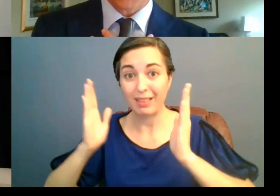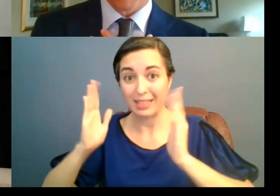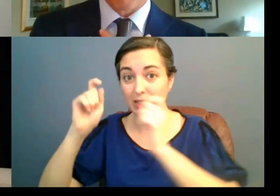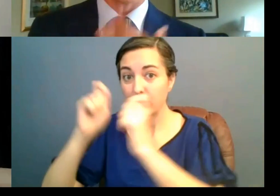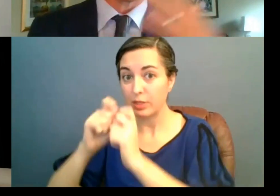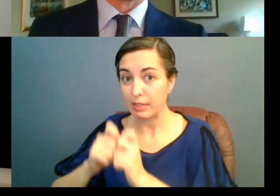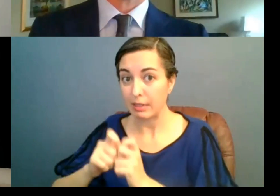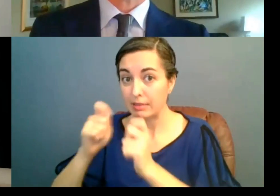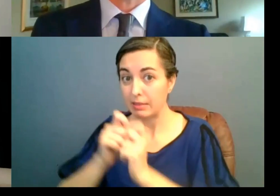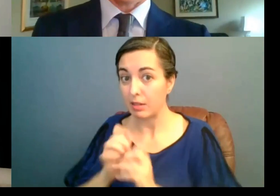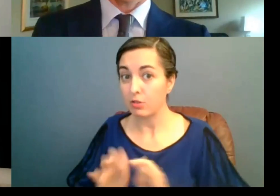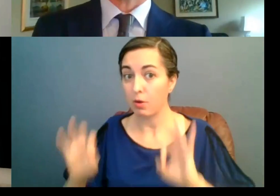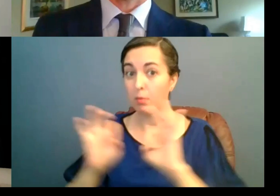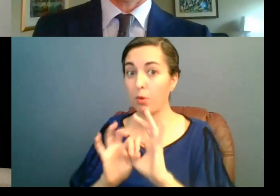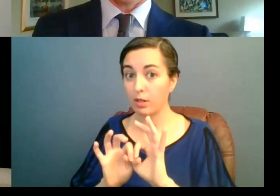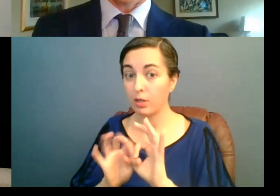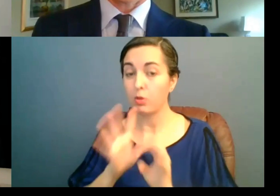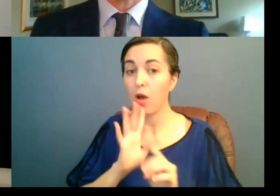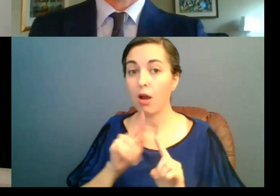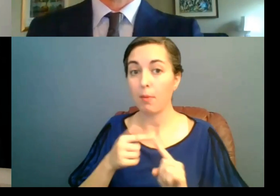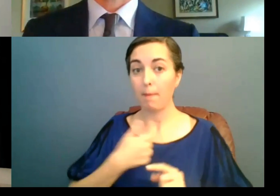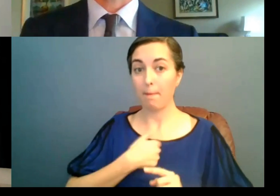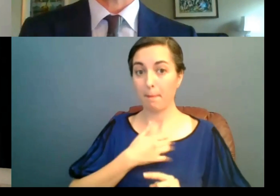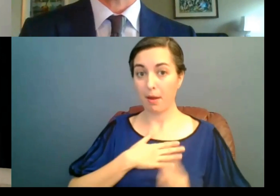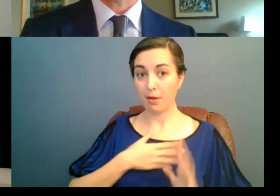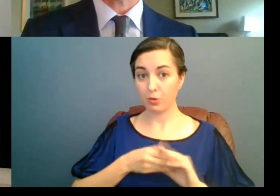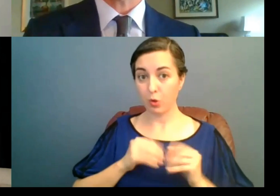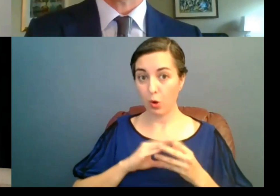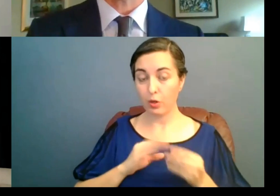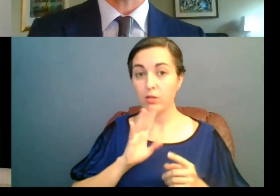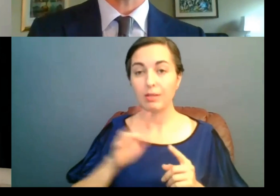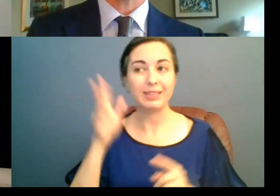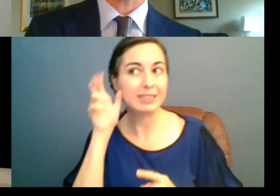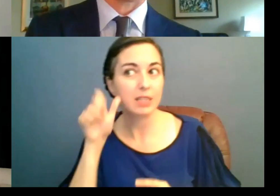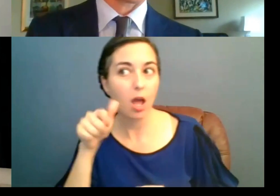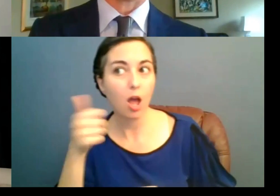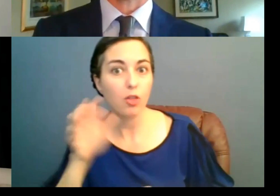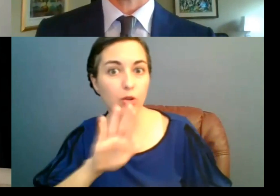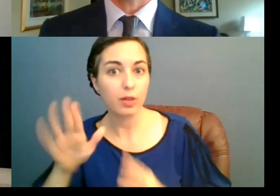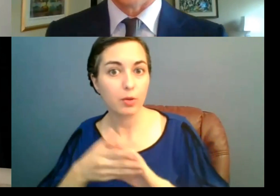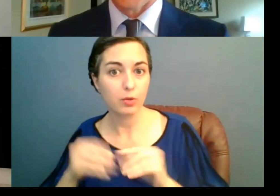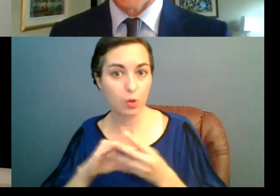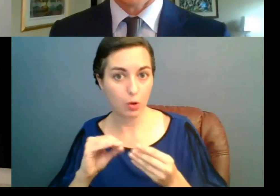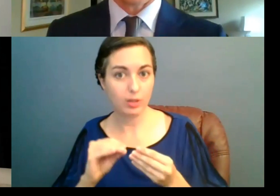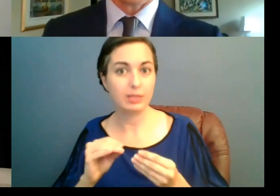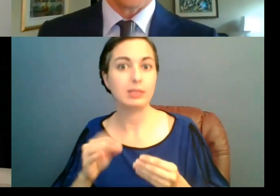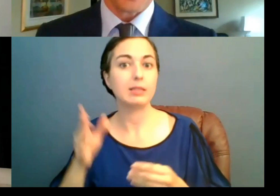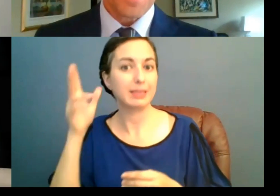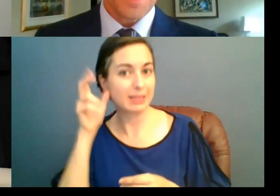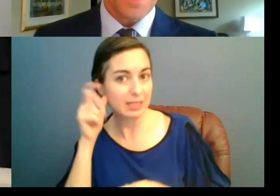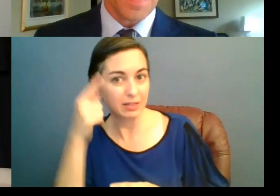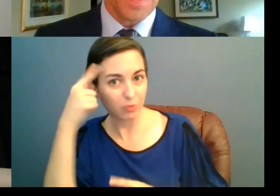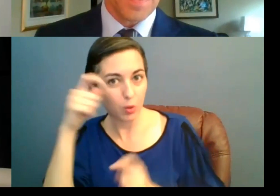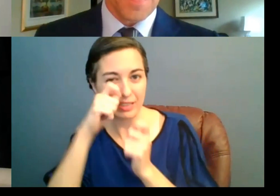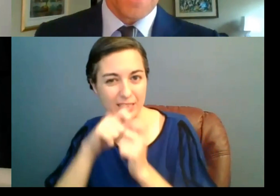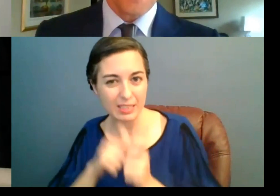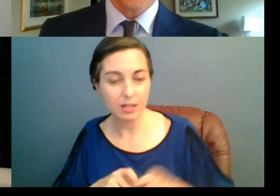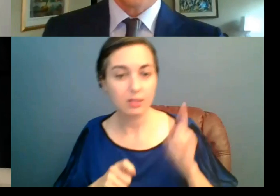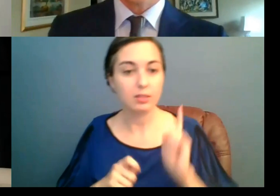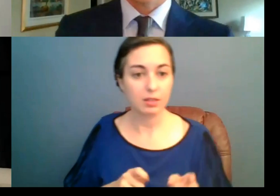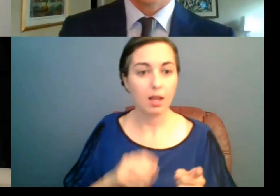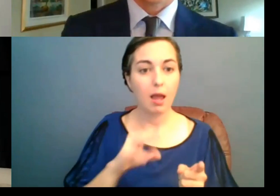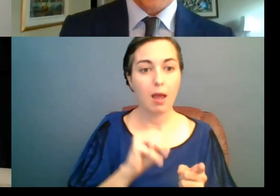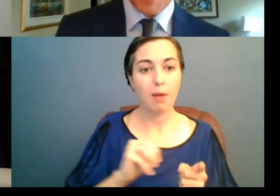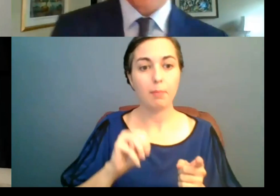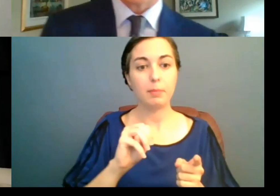about our own story, when we listen to others' stories. Let me go to Mr. Raisman. Tell us what you do for the Islanders. Hi, everyone.